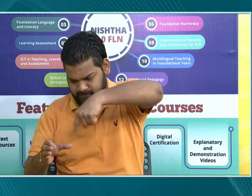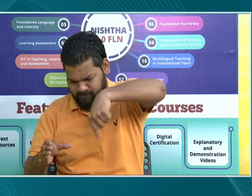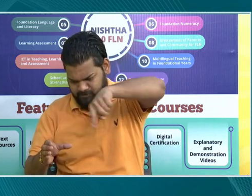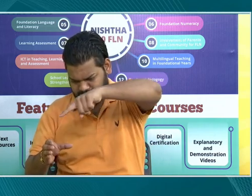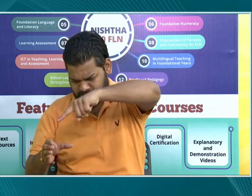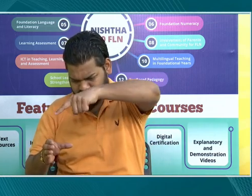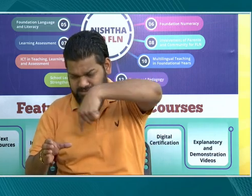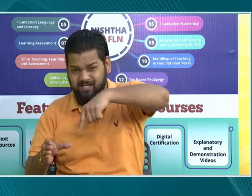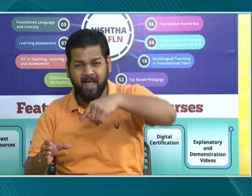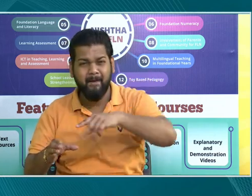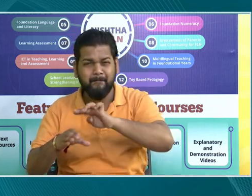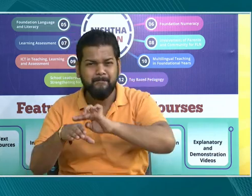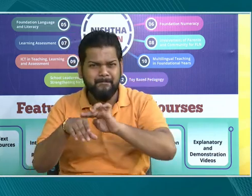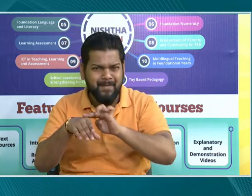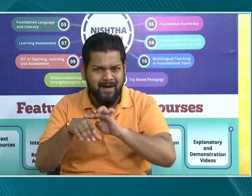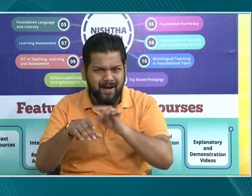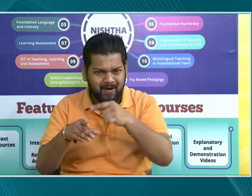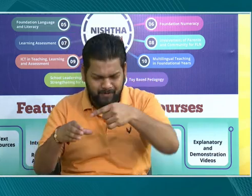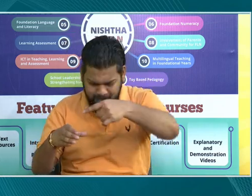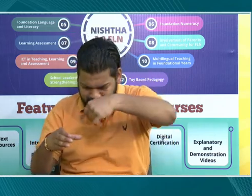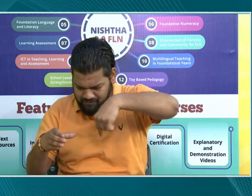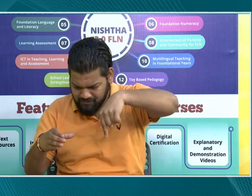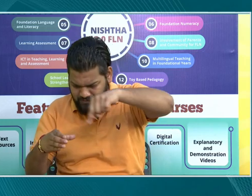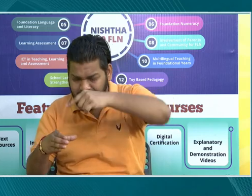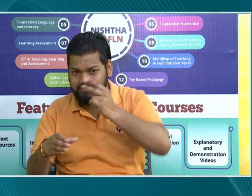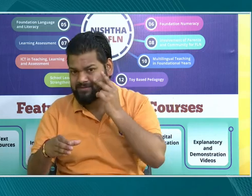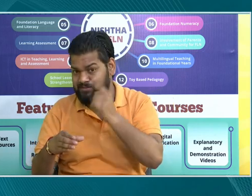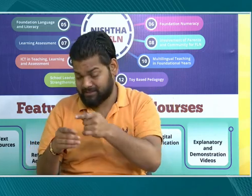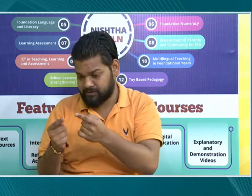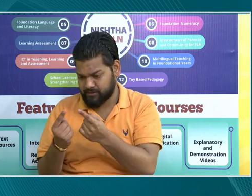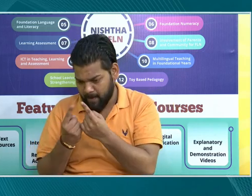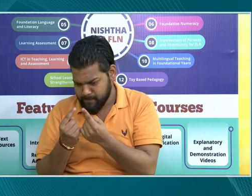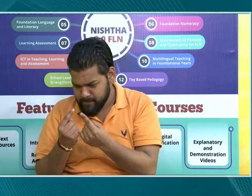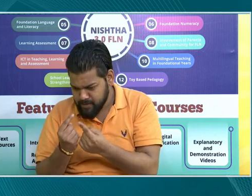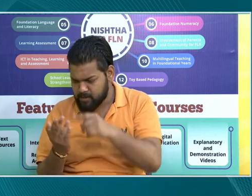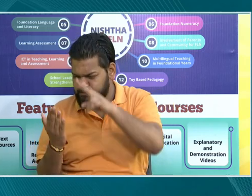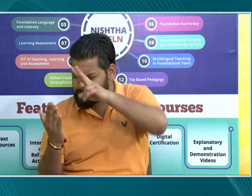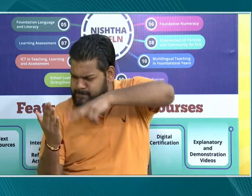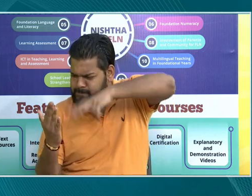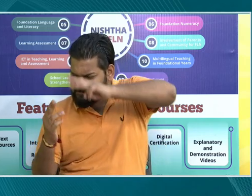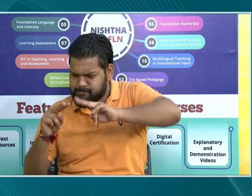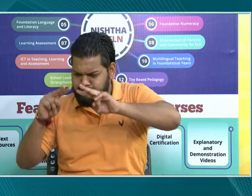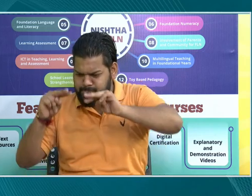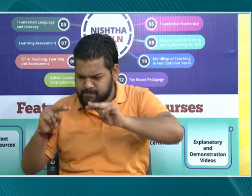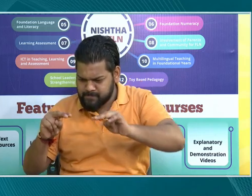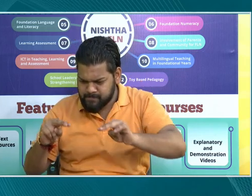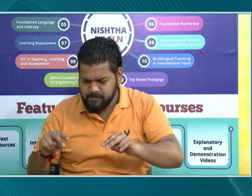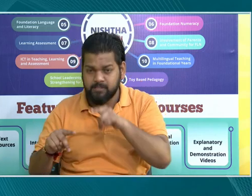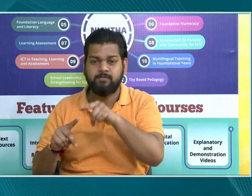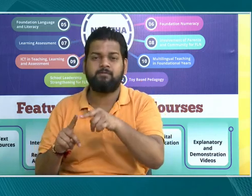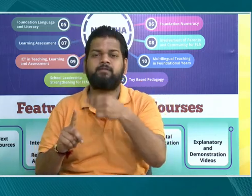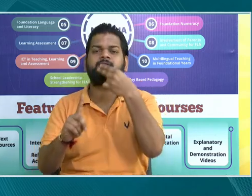these small circles on it? Yes, ma'am. So the study of this is called